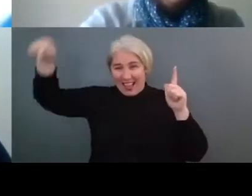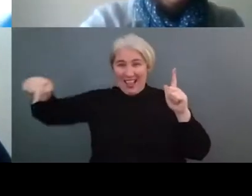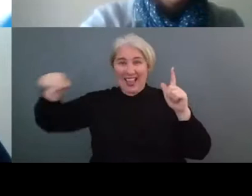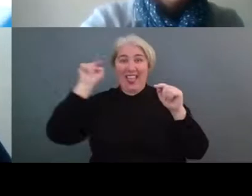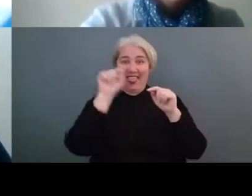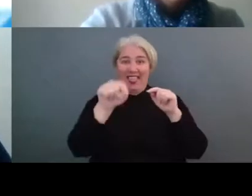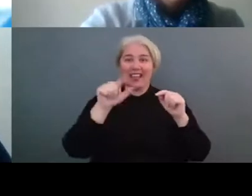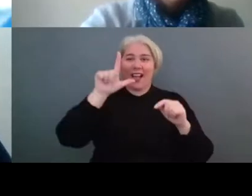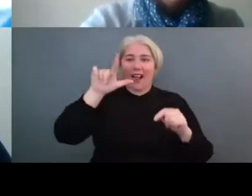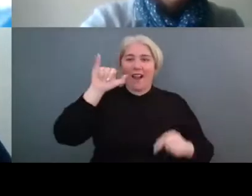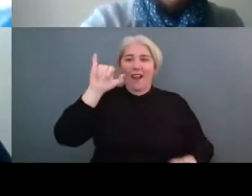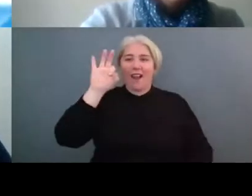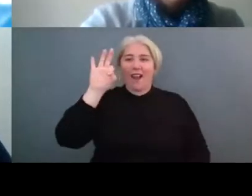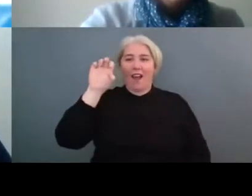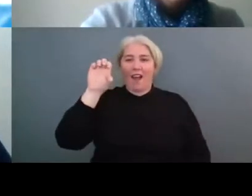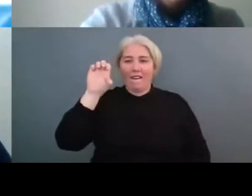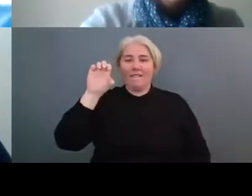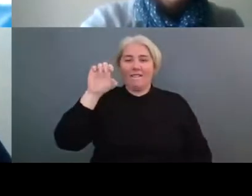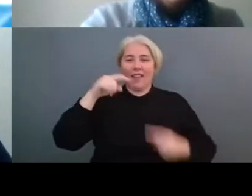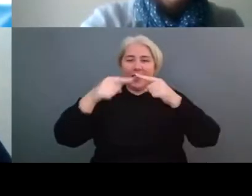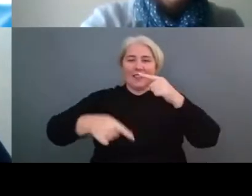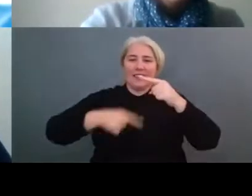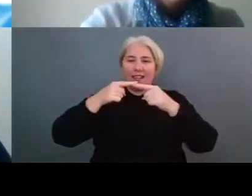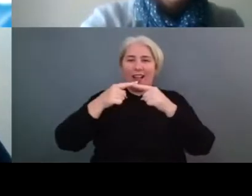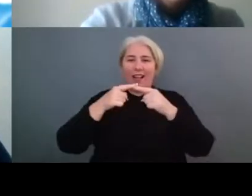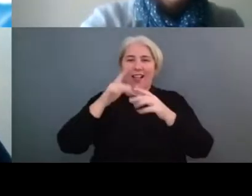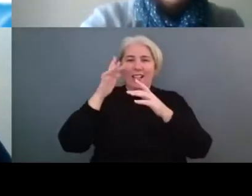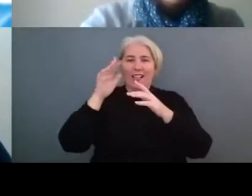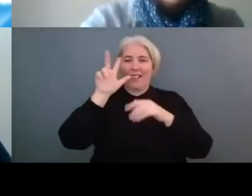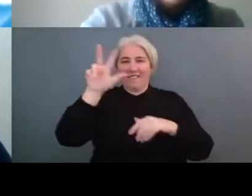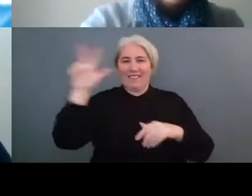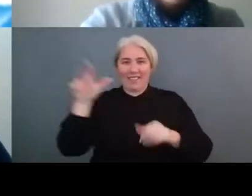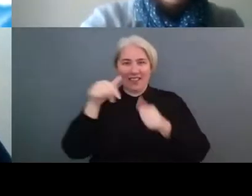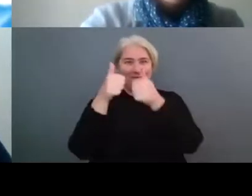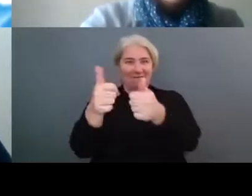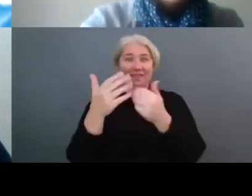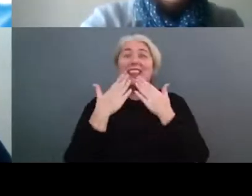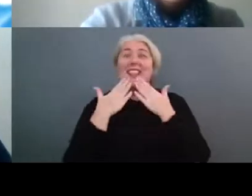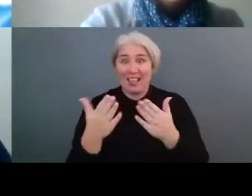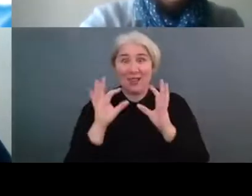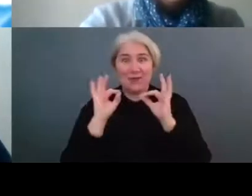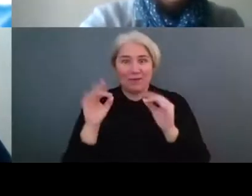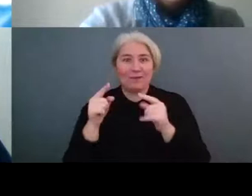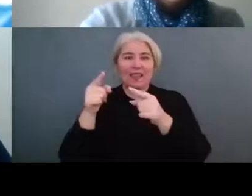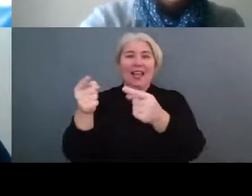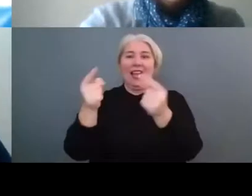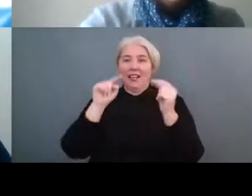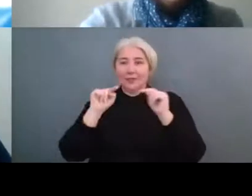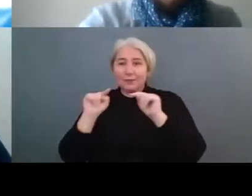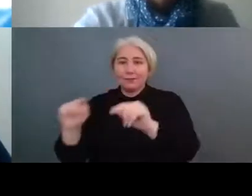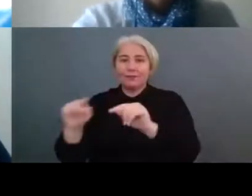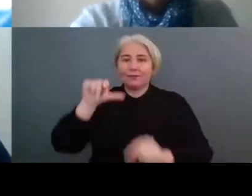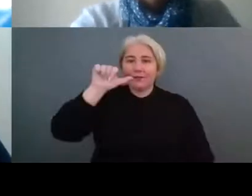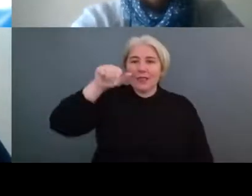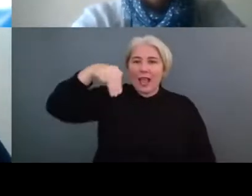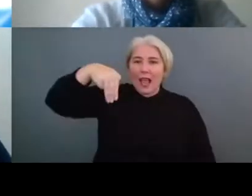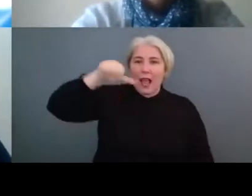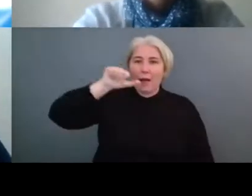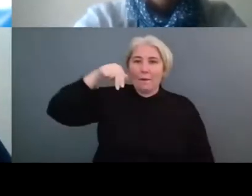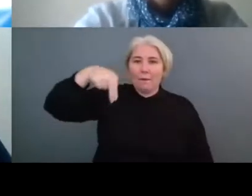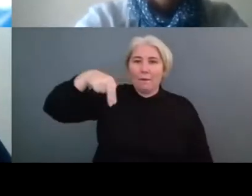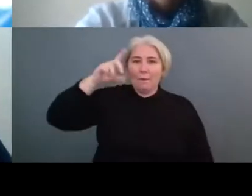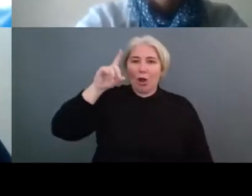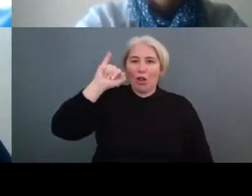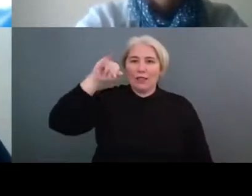Thanks. I'll let you do that. We move on to Amandine. Amandine, if you want to talk about